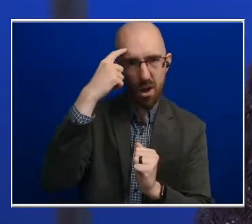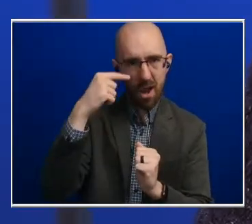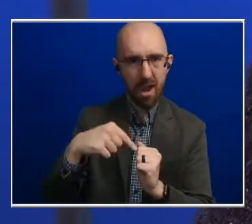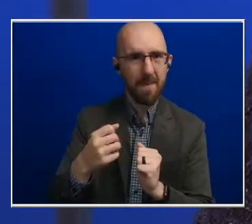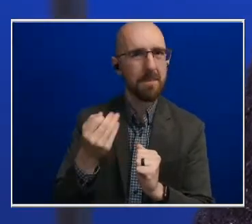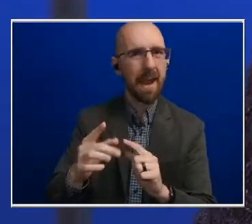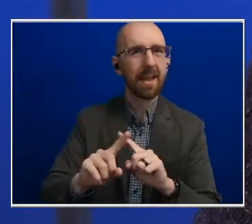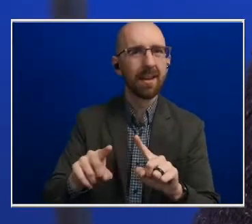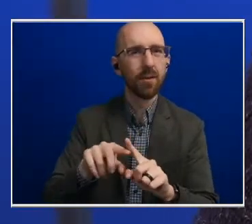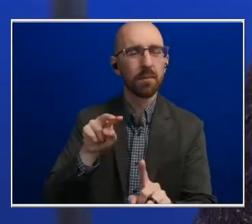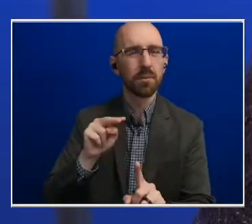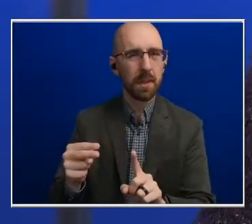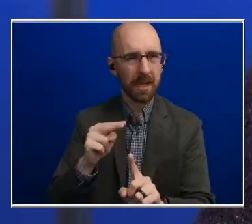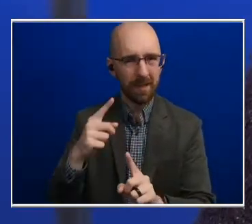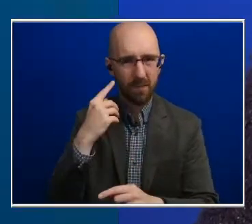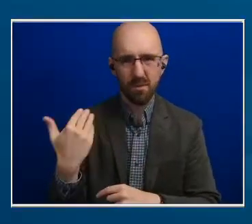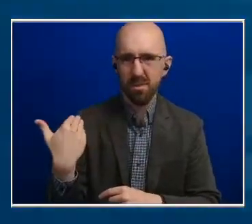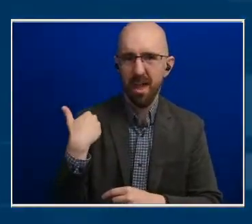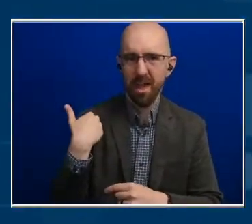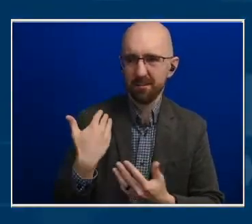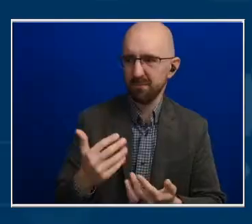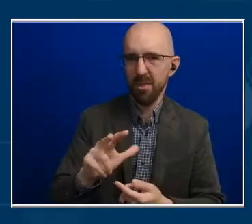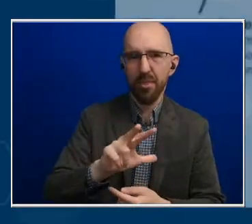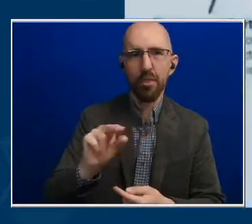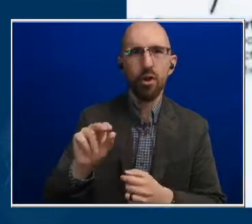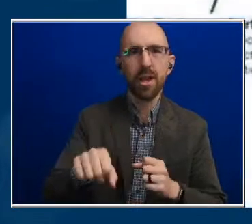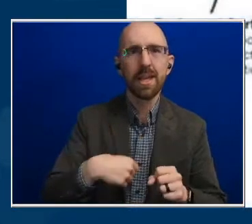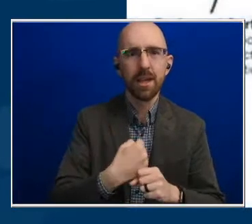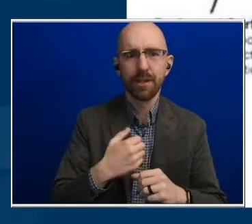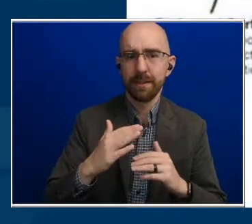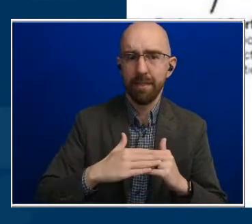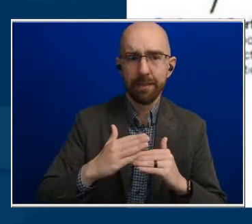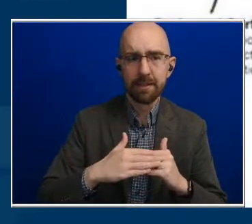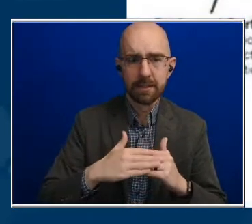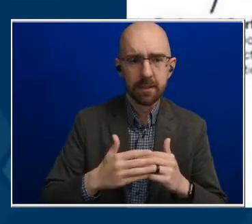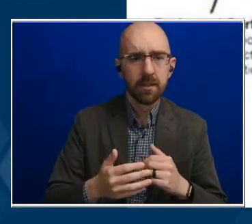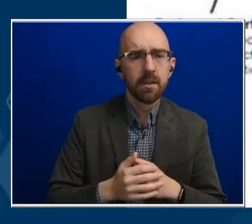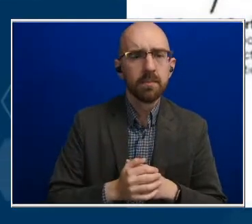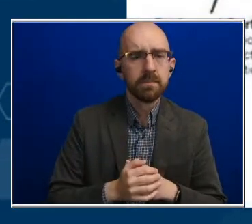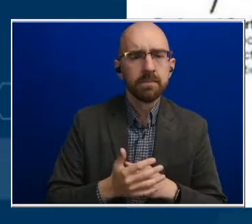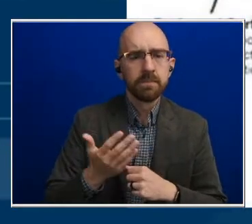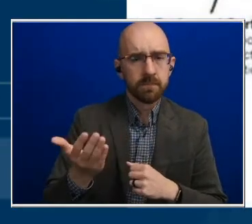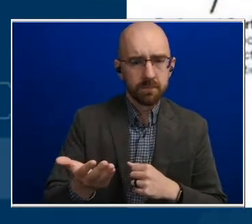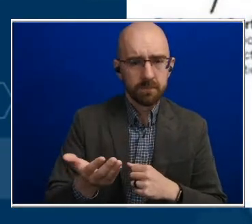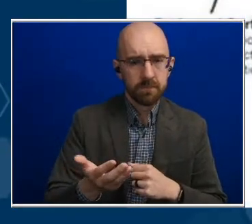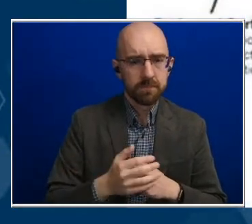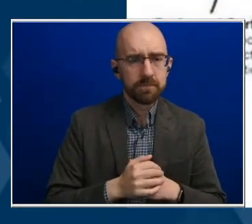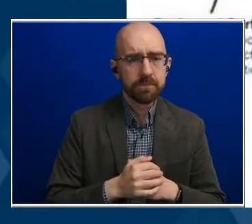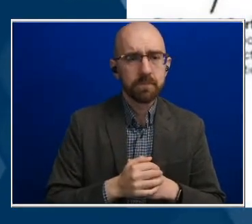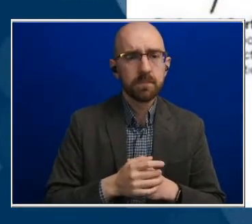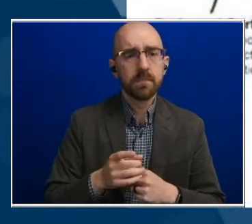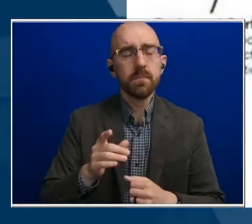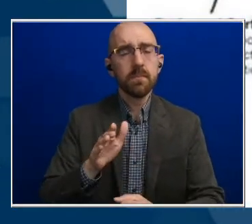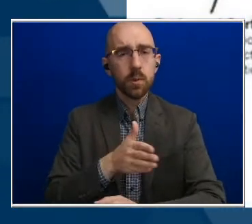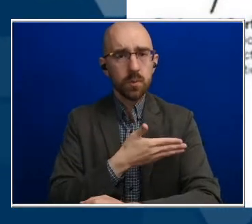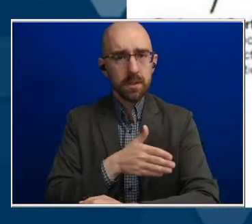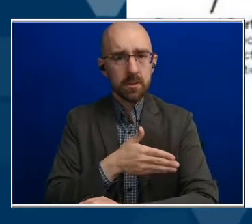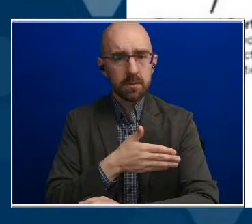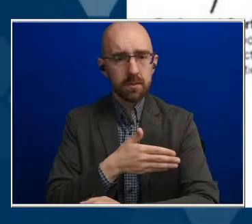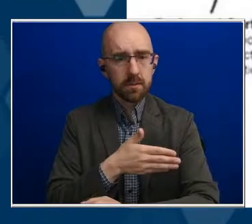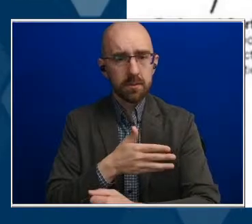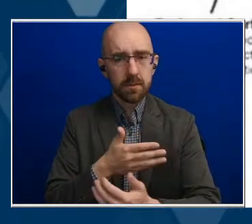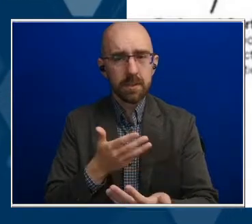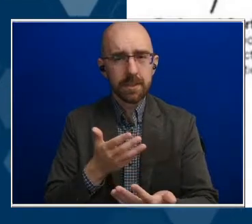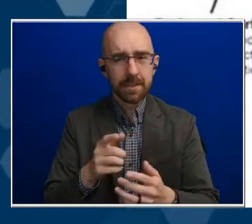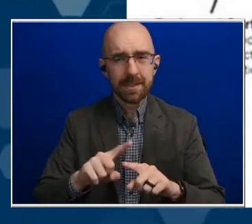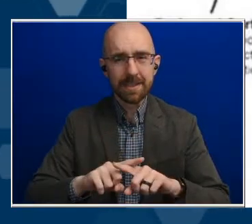the last 30 years at least. And music is different than